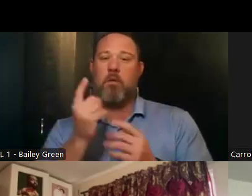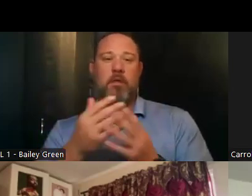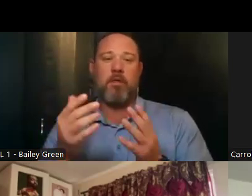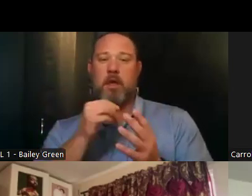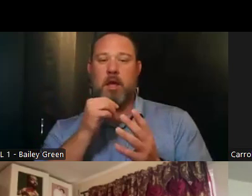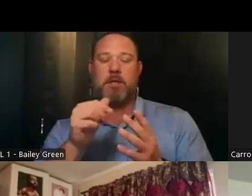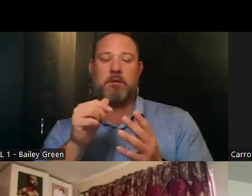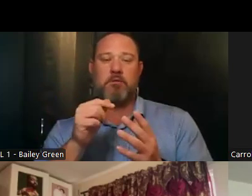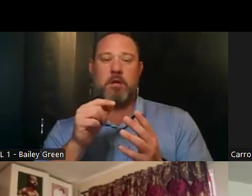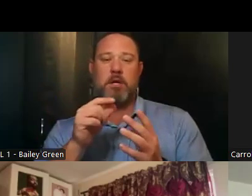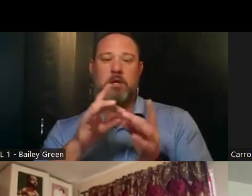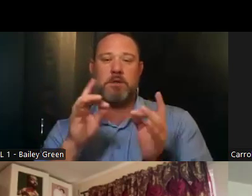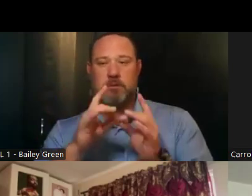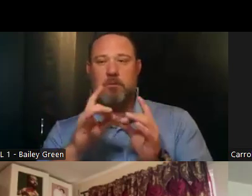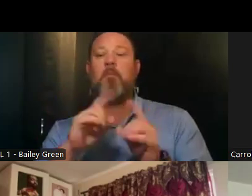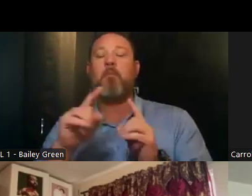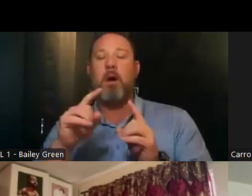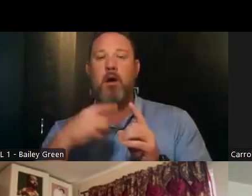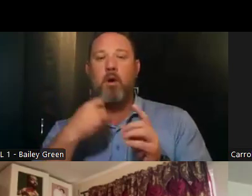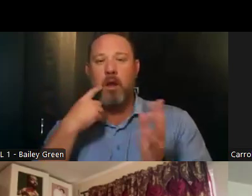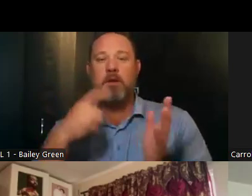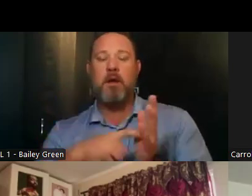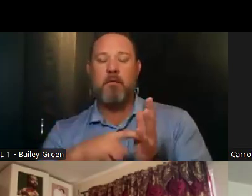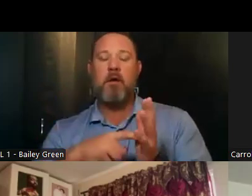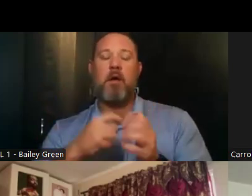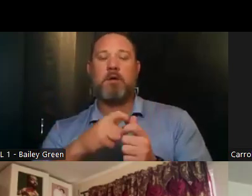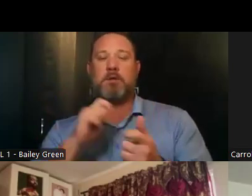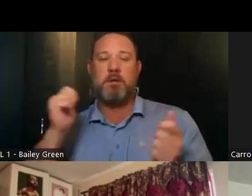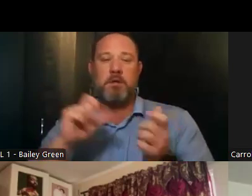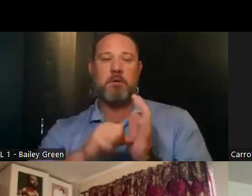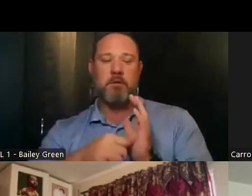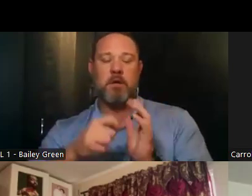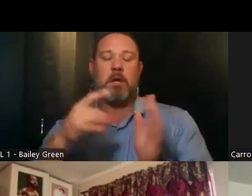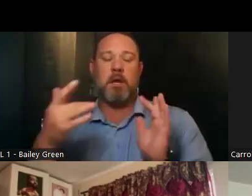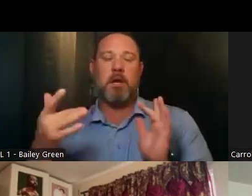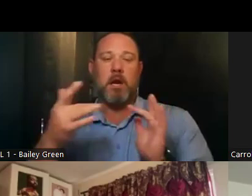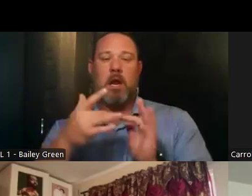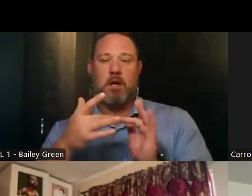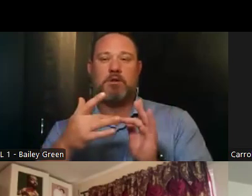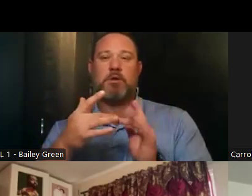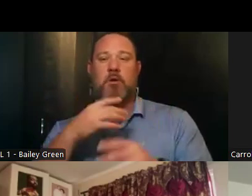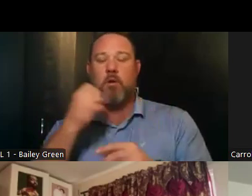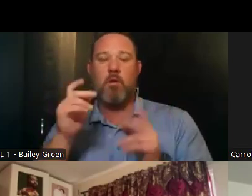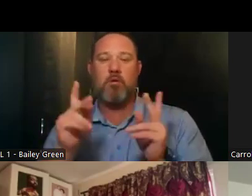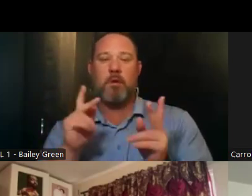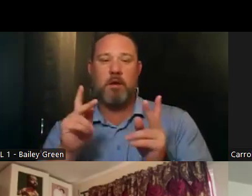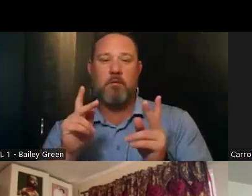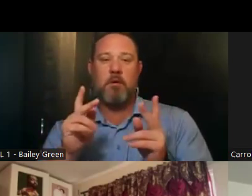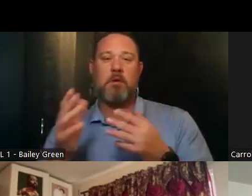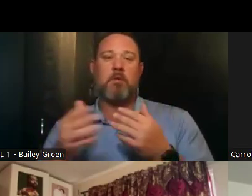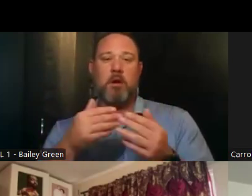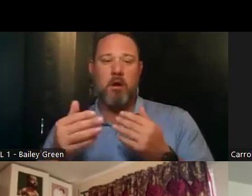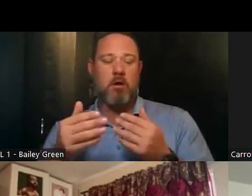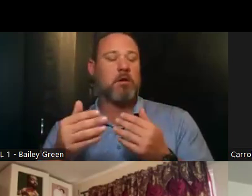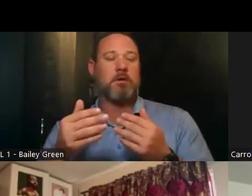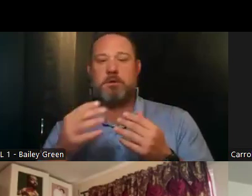tease out, but just want to identify, is that there's a significant connection between the older people, regardless of